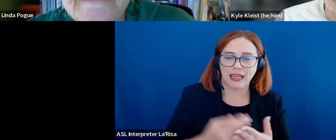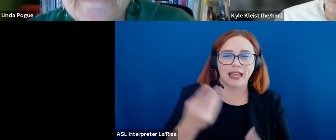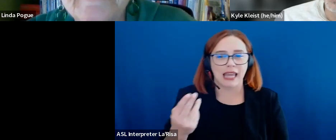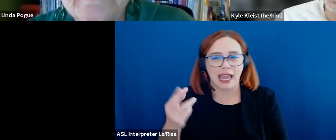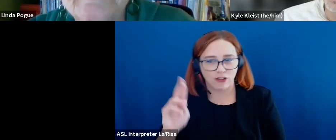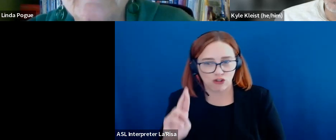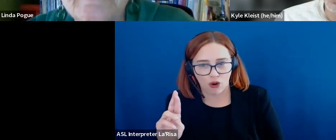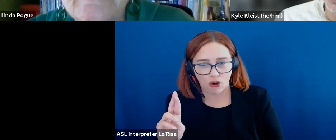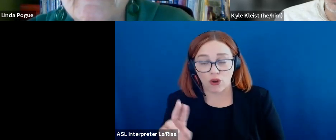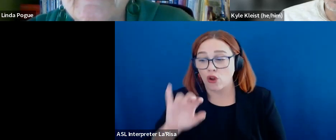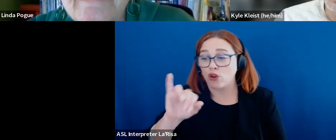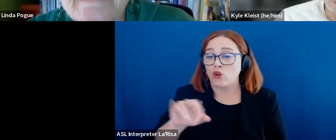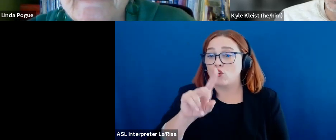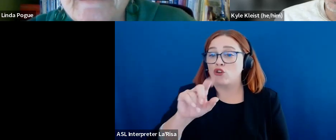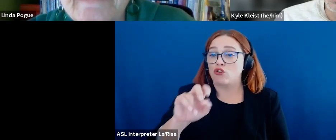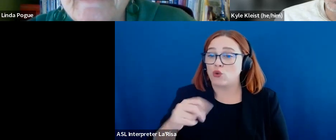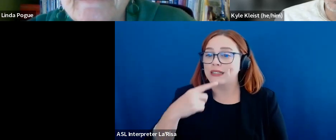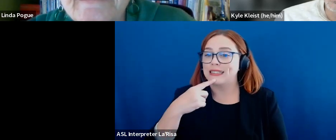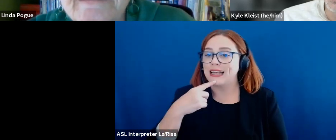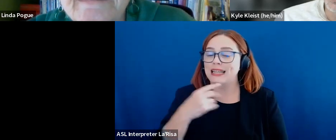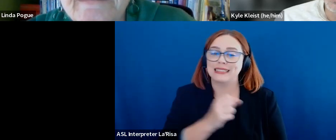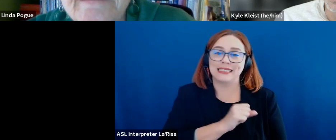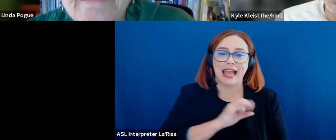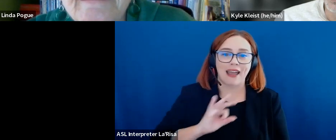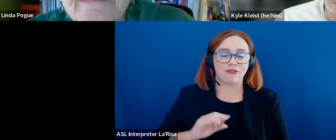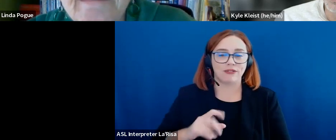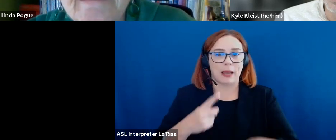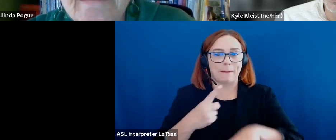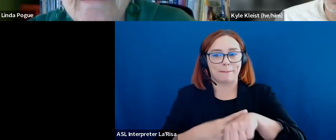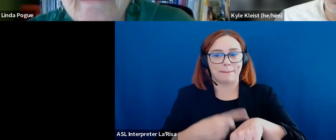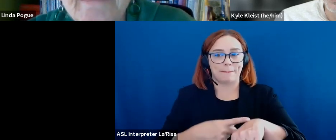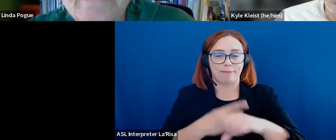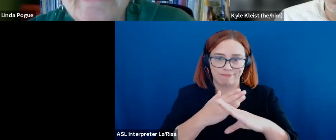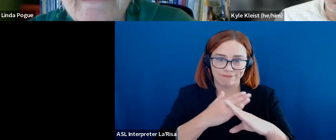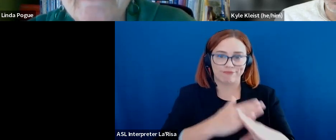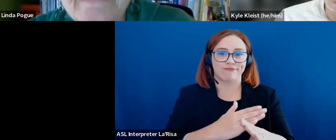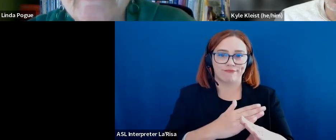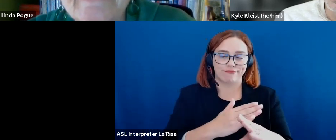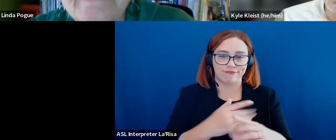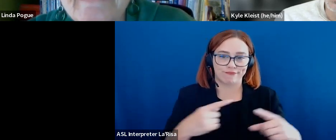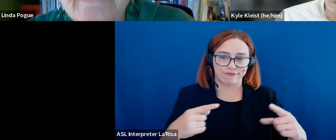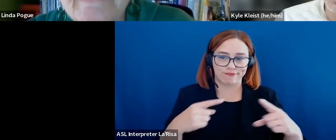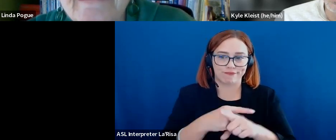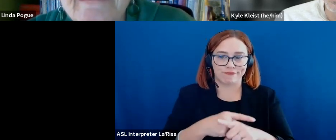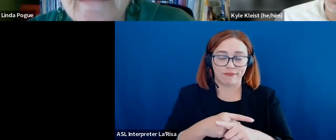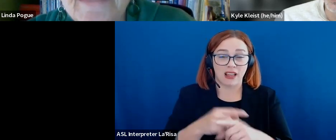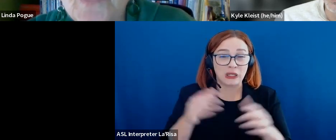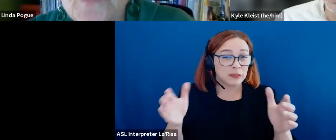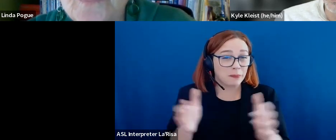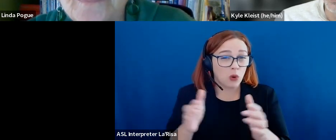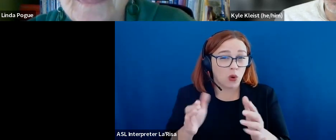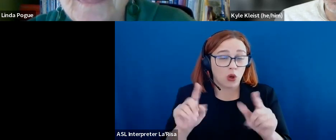and our small team is being pulled to other core services and in